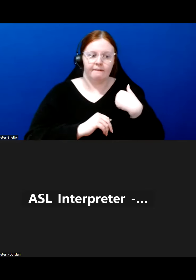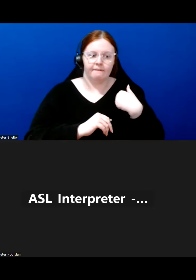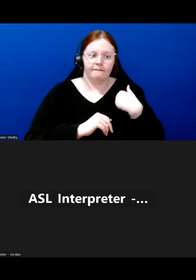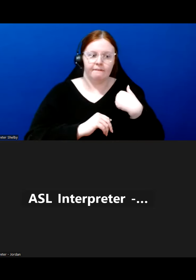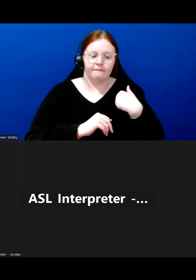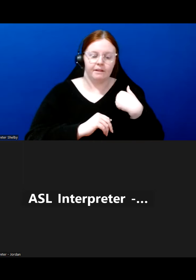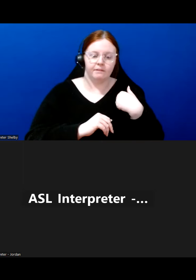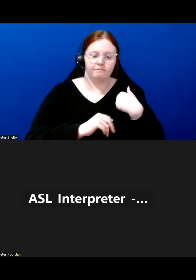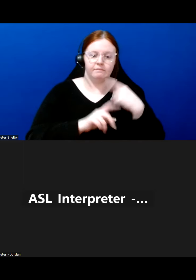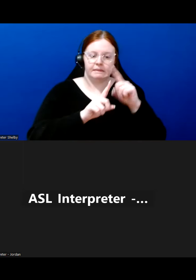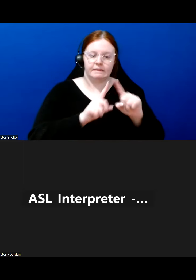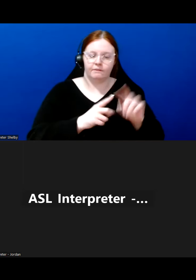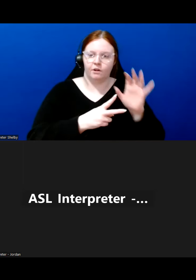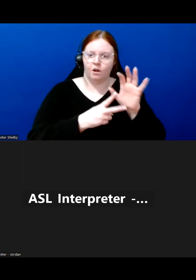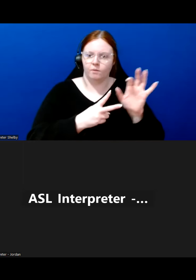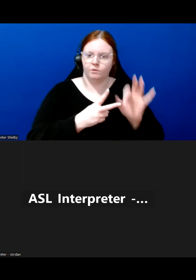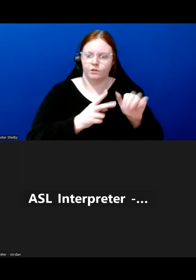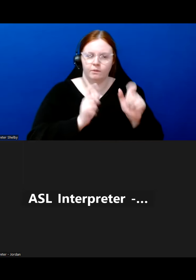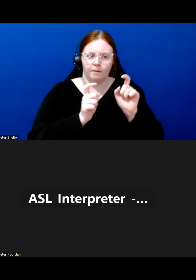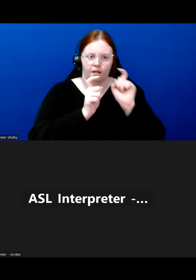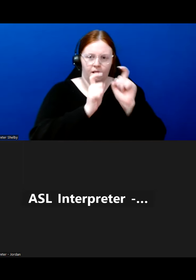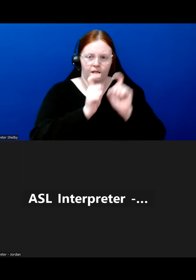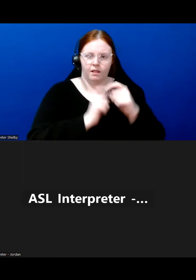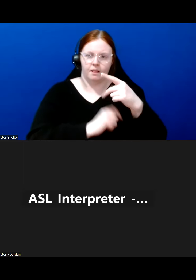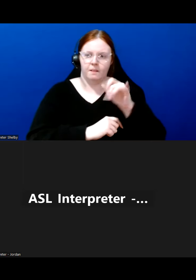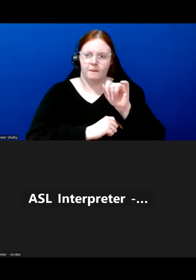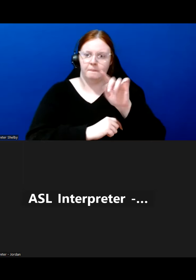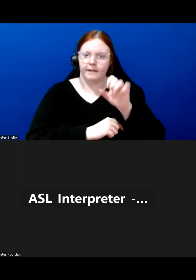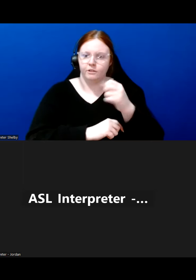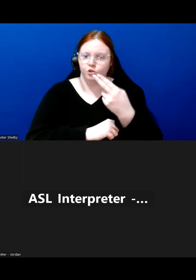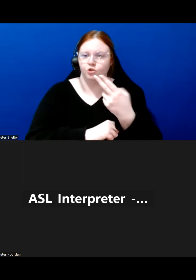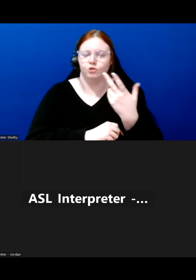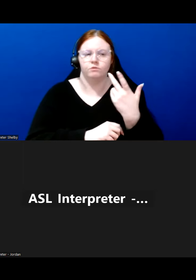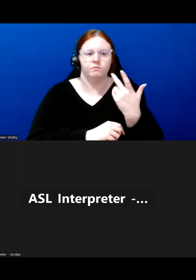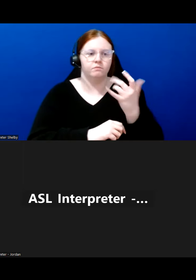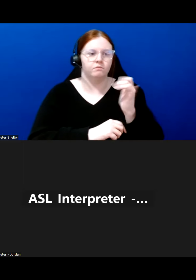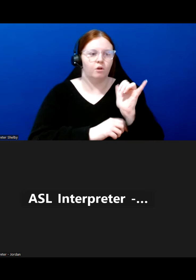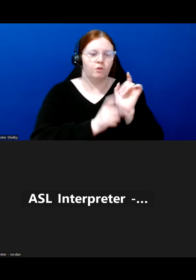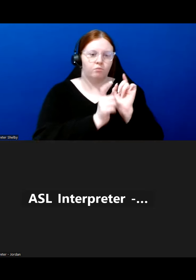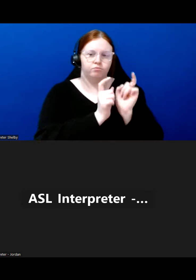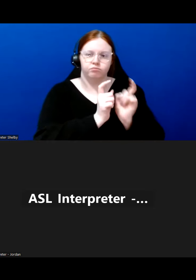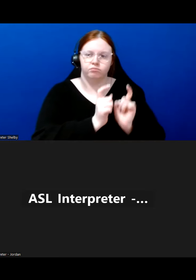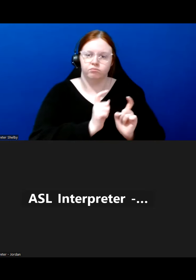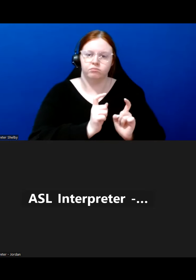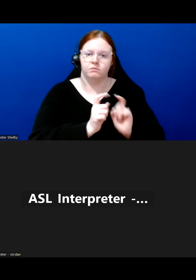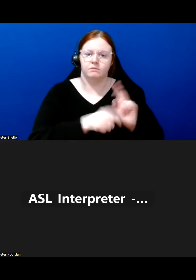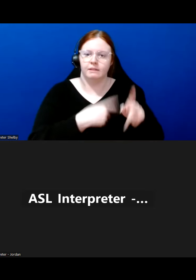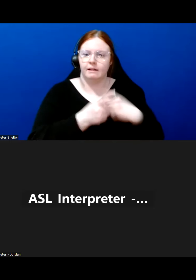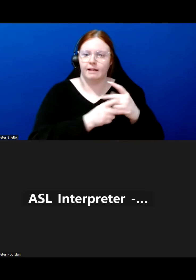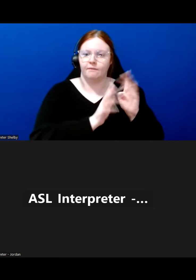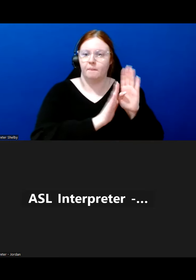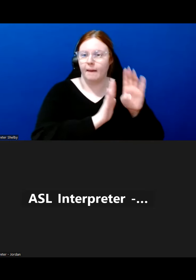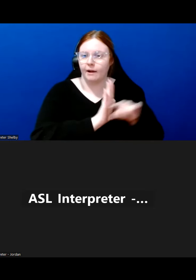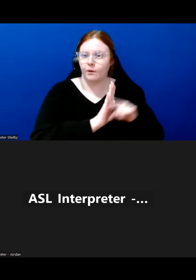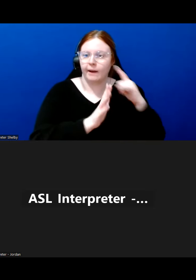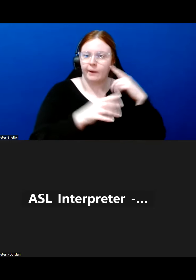to tune every single pitch for what a person needs, as well as what kinds of background noise